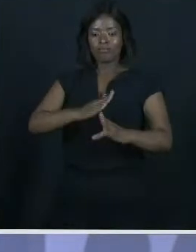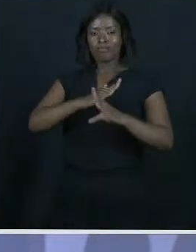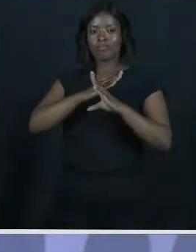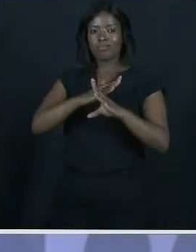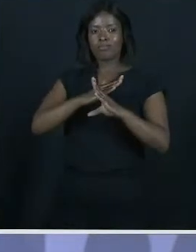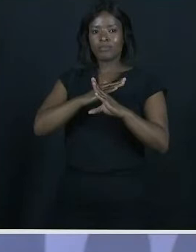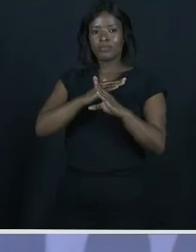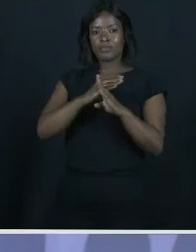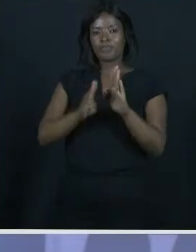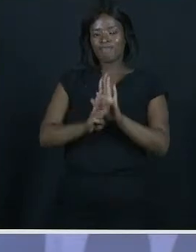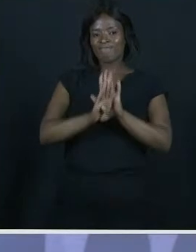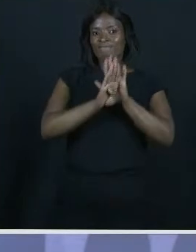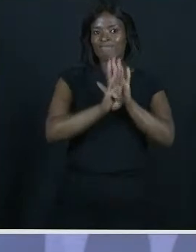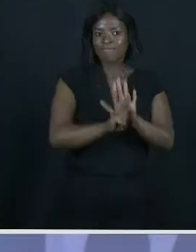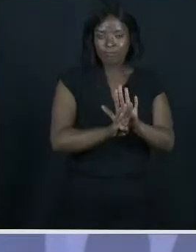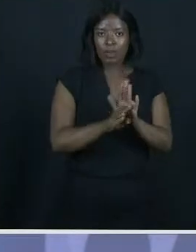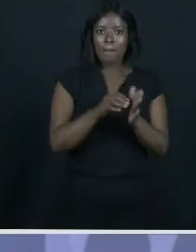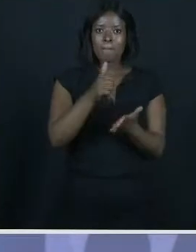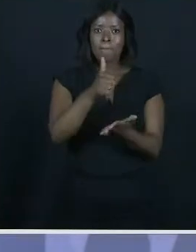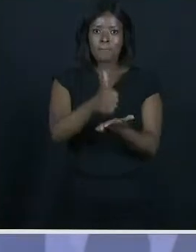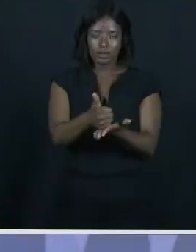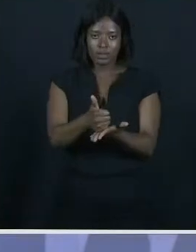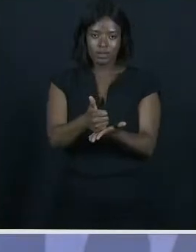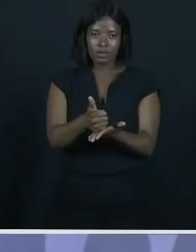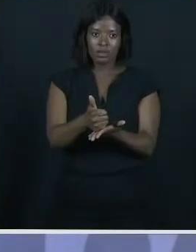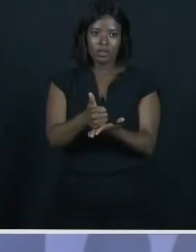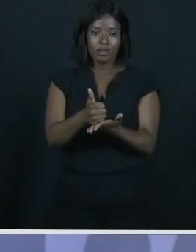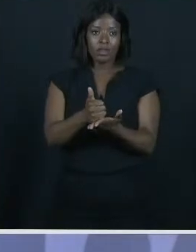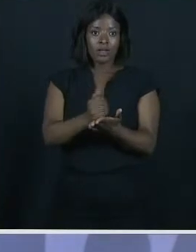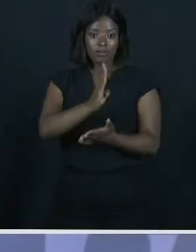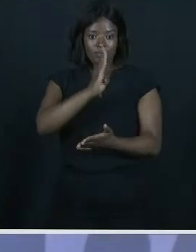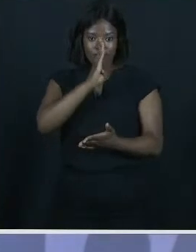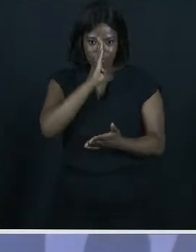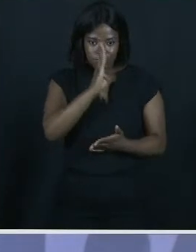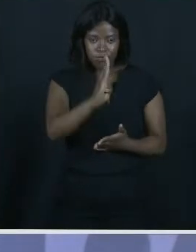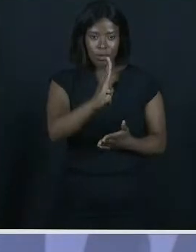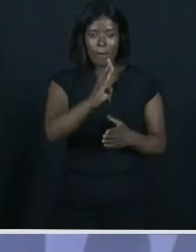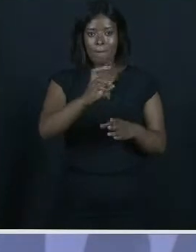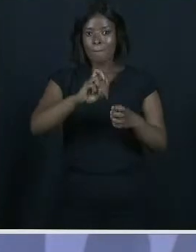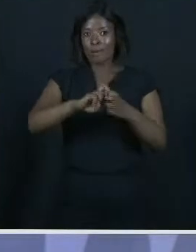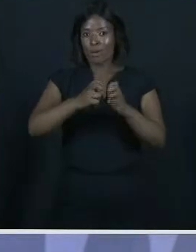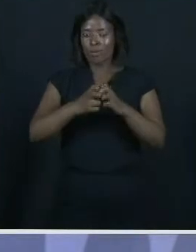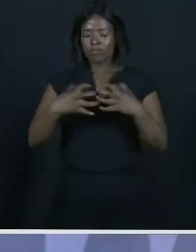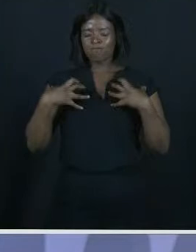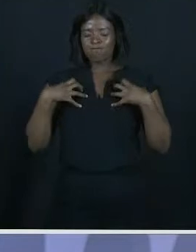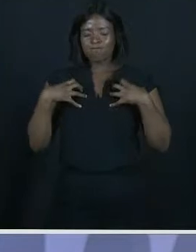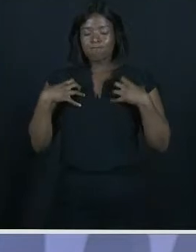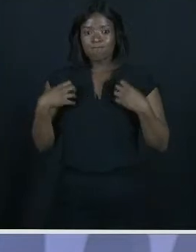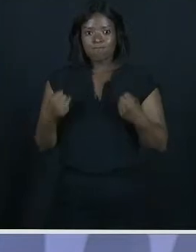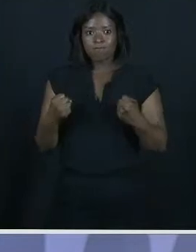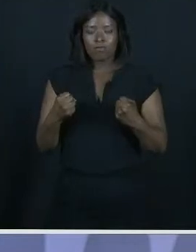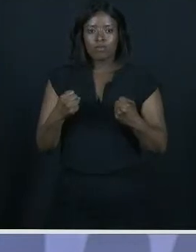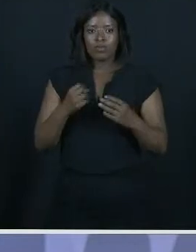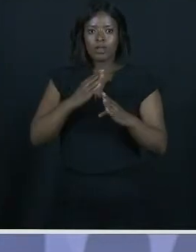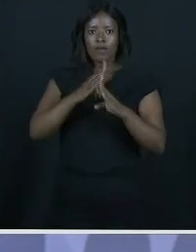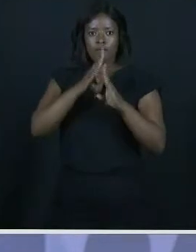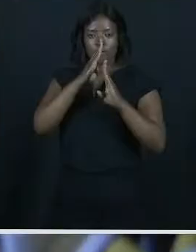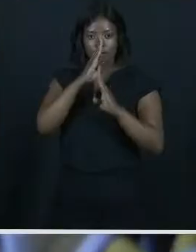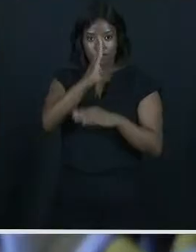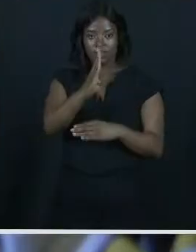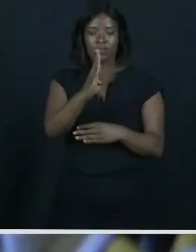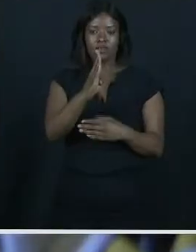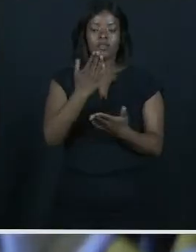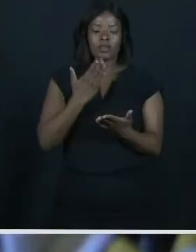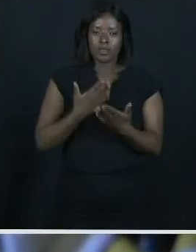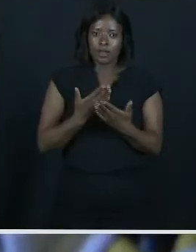violence holistically, to confront the issue boldly, and to create a